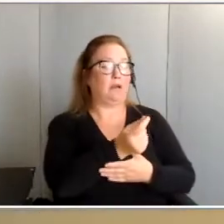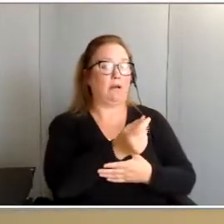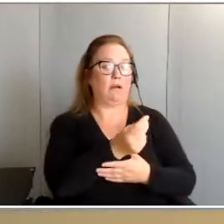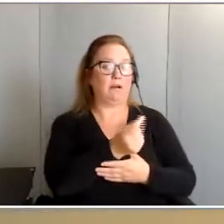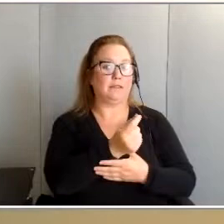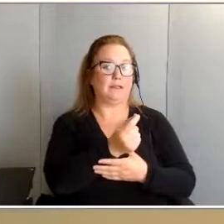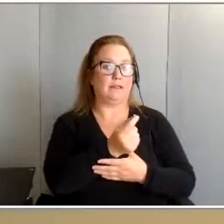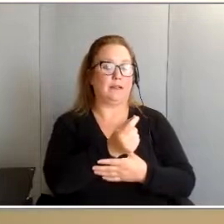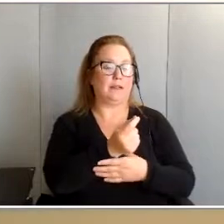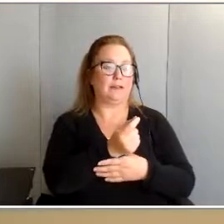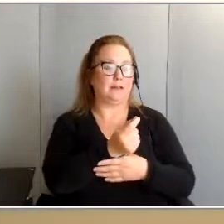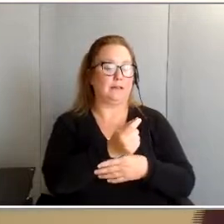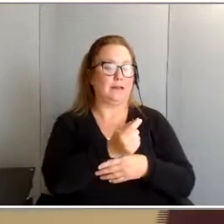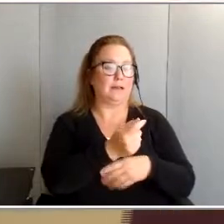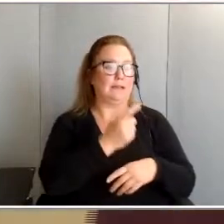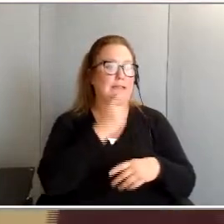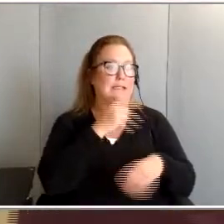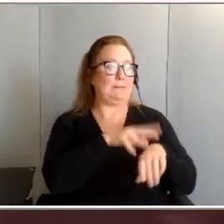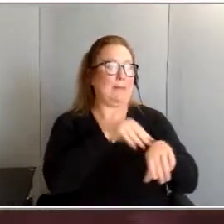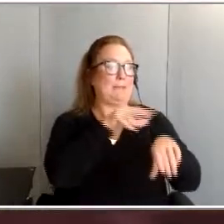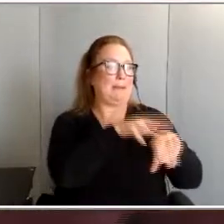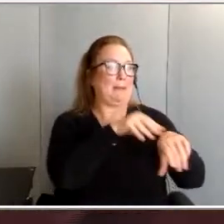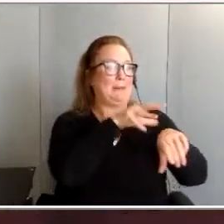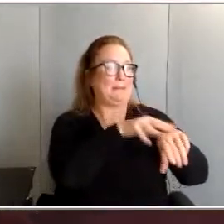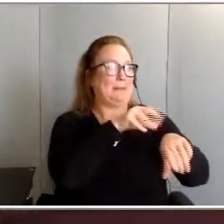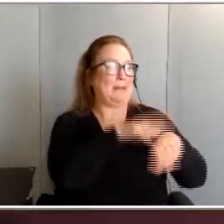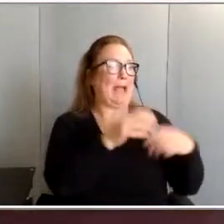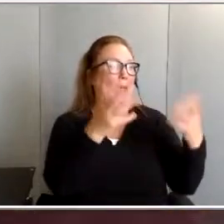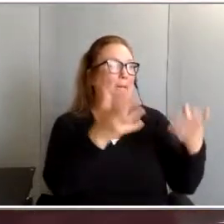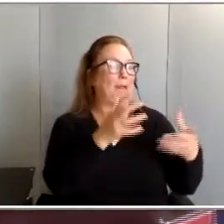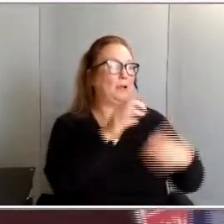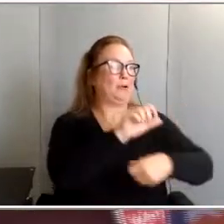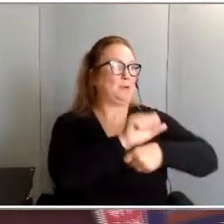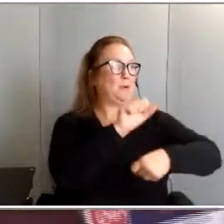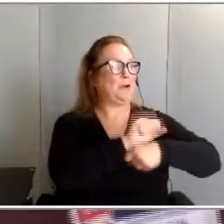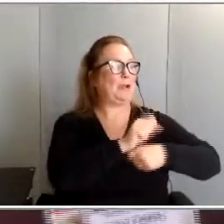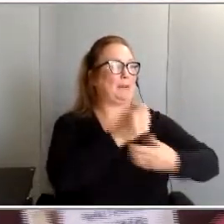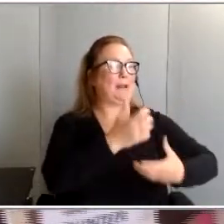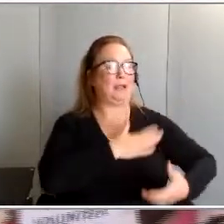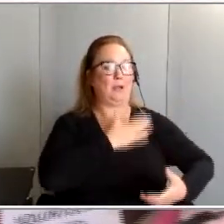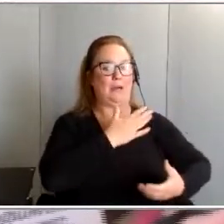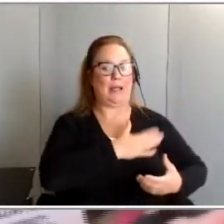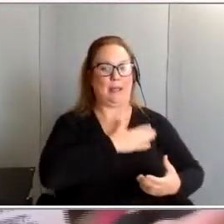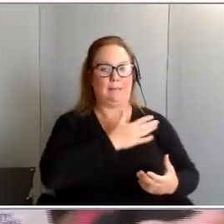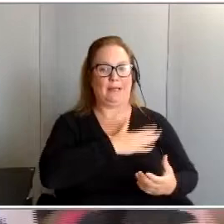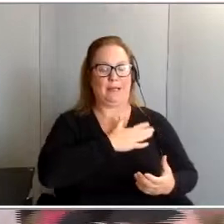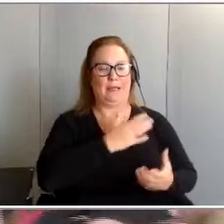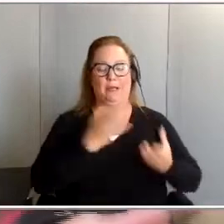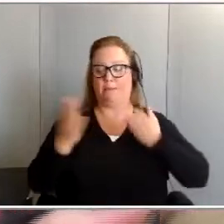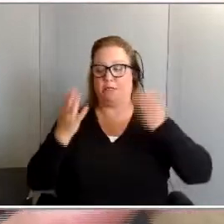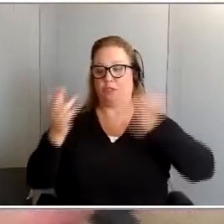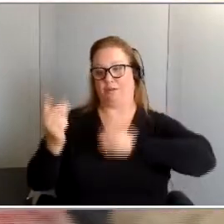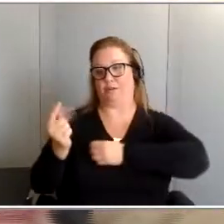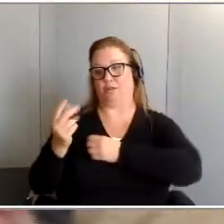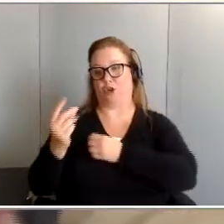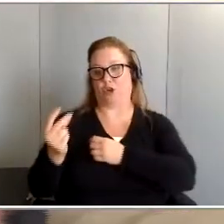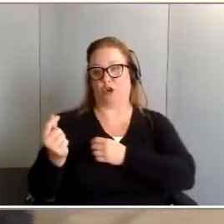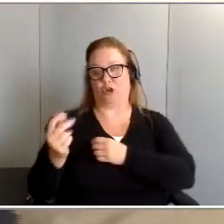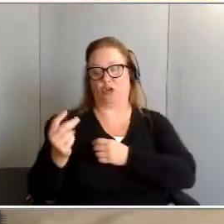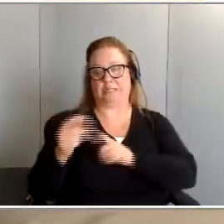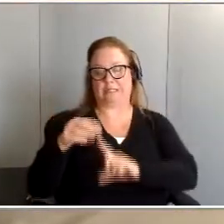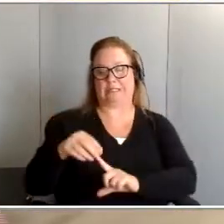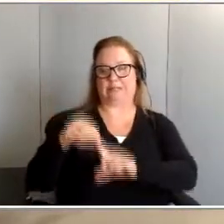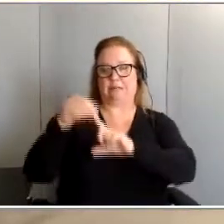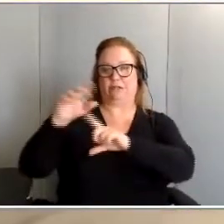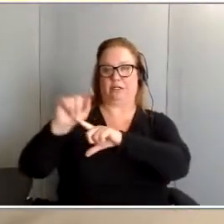sign built on them saying, pet me, you know, I'm here to make you happy and that type of stuff. A service dog is a dog that's been specially trained